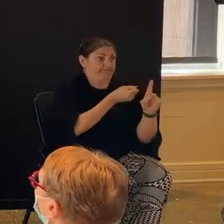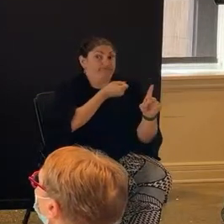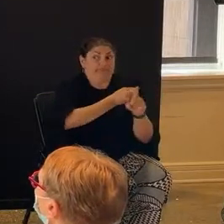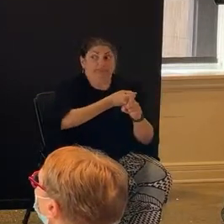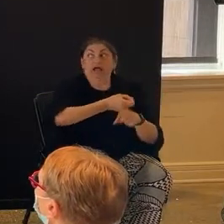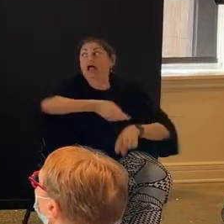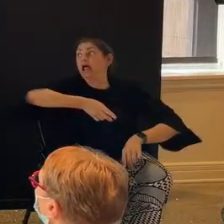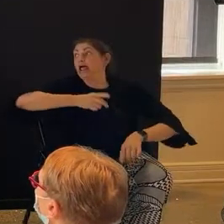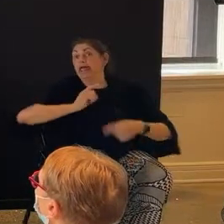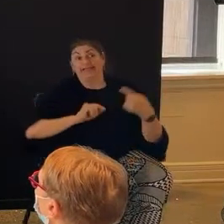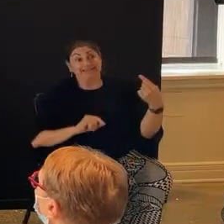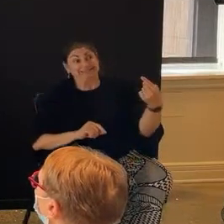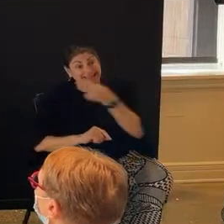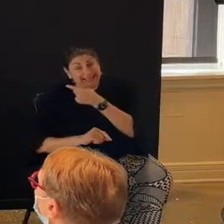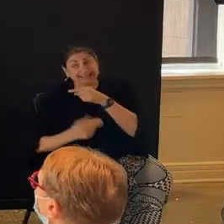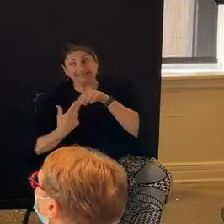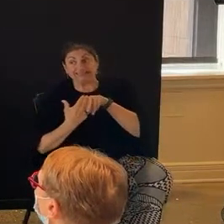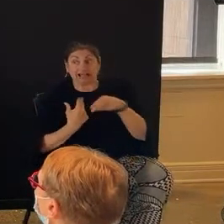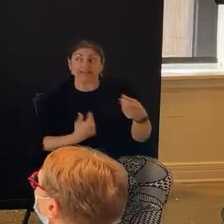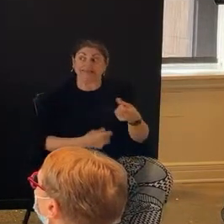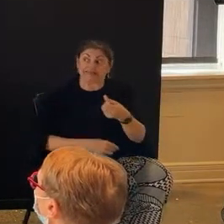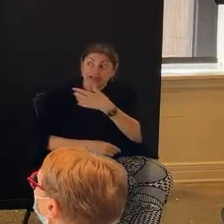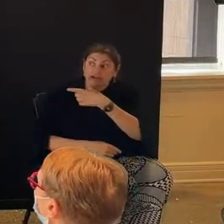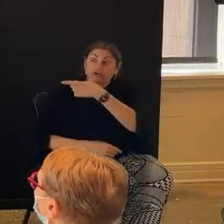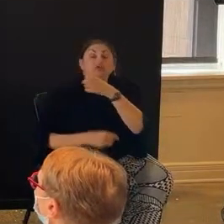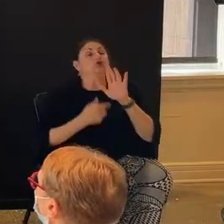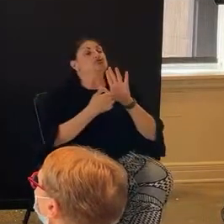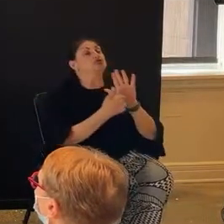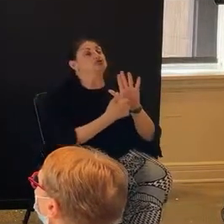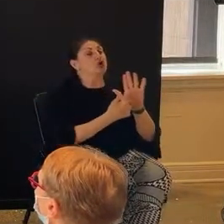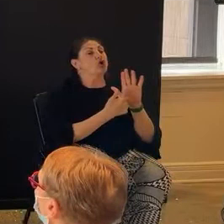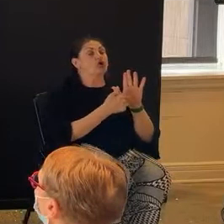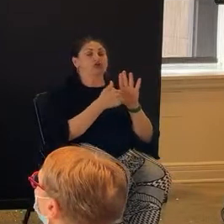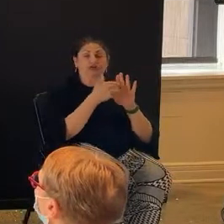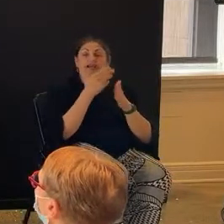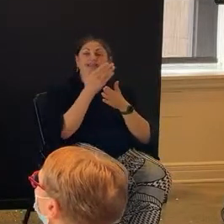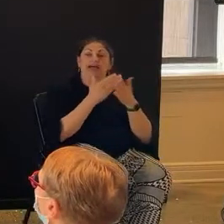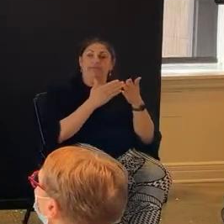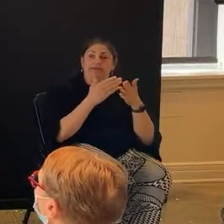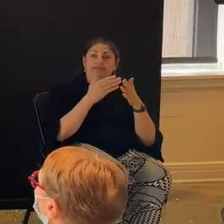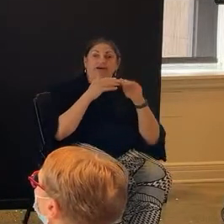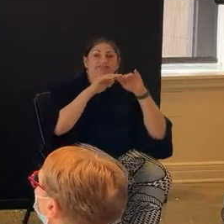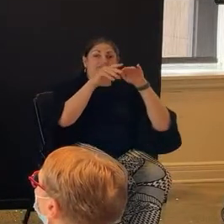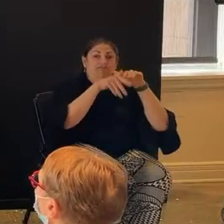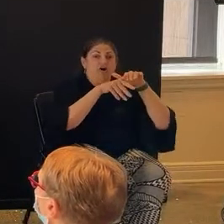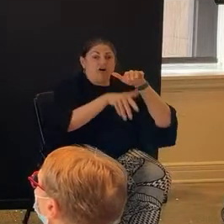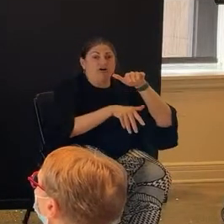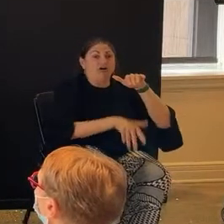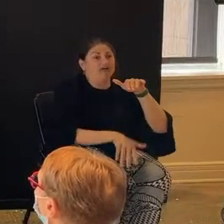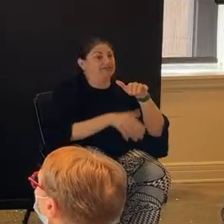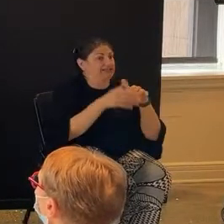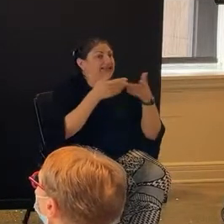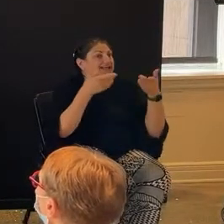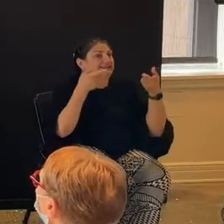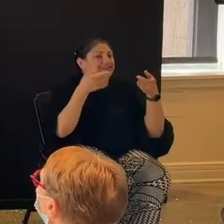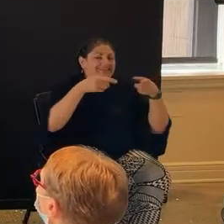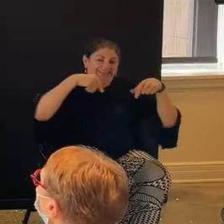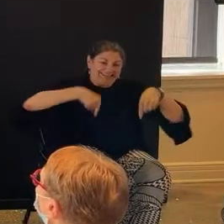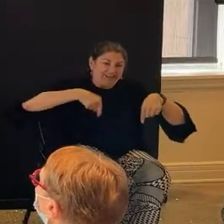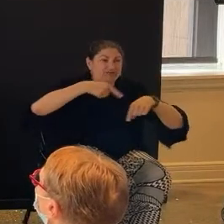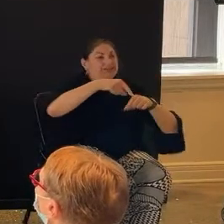This just shows some of the crustal faults in this area. It seems like they discover a new one every year.